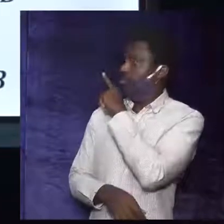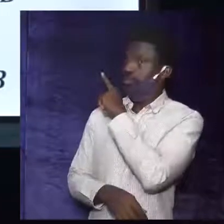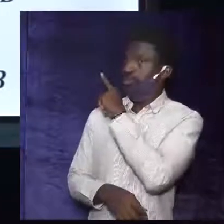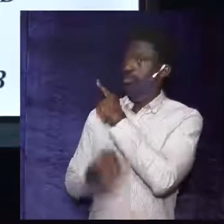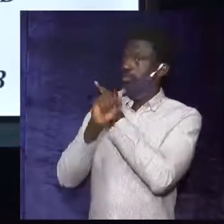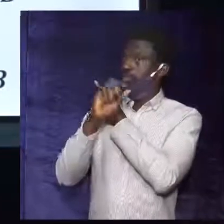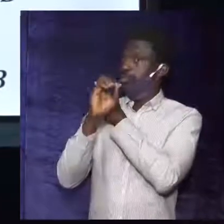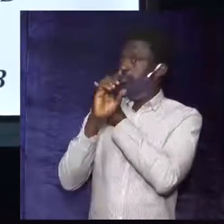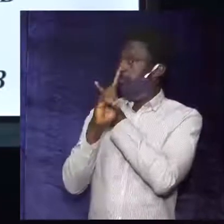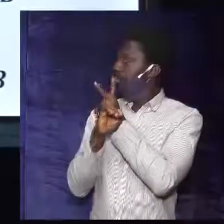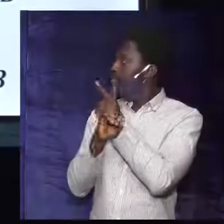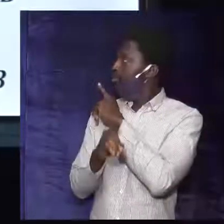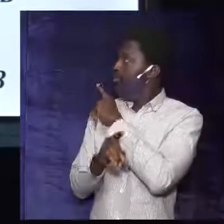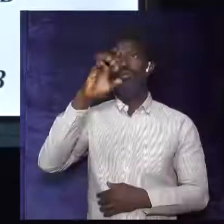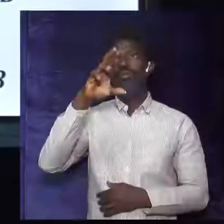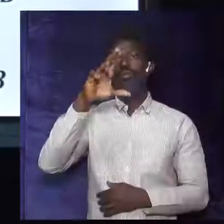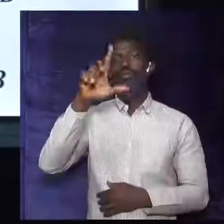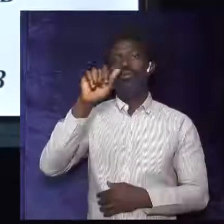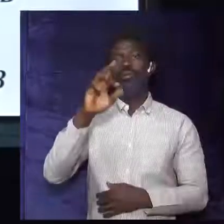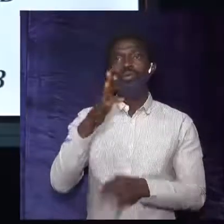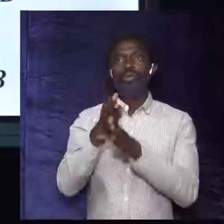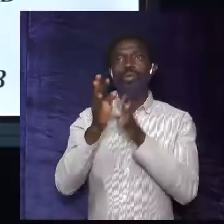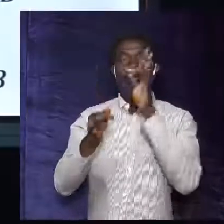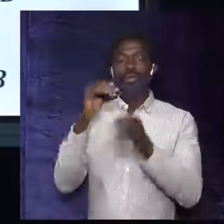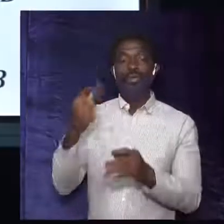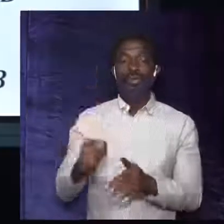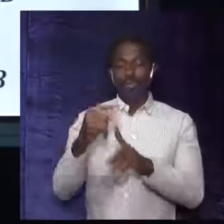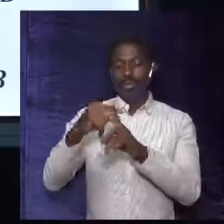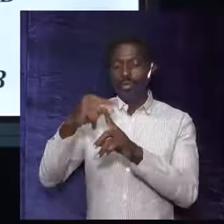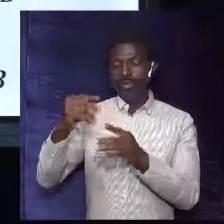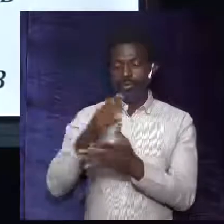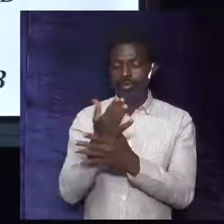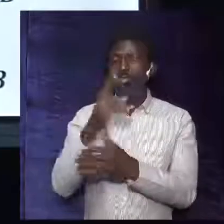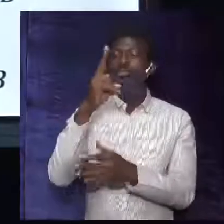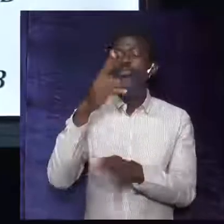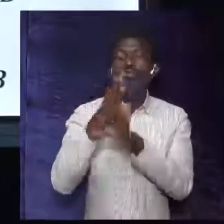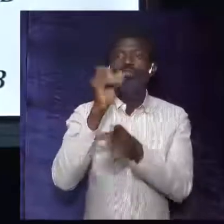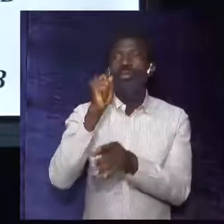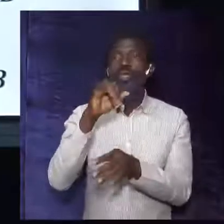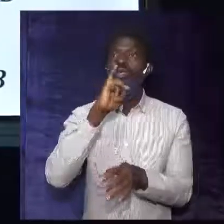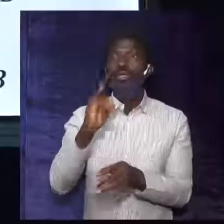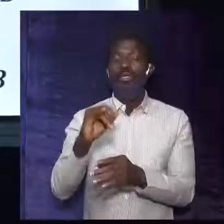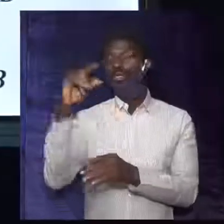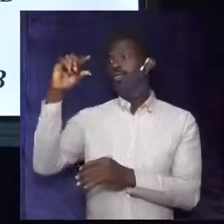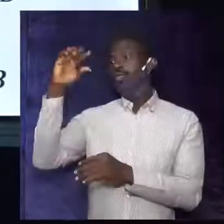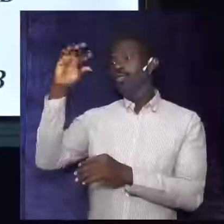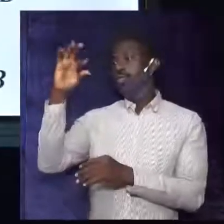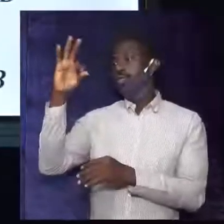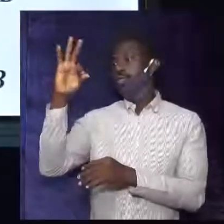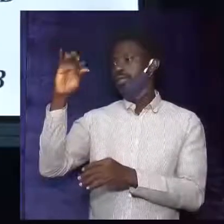this angle AOD is facing angle BOC. Then they are opposite each other, and we say that they